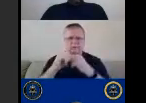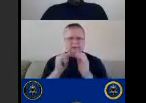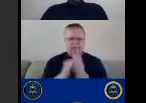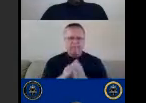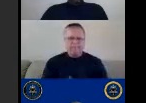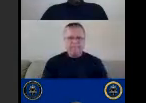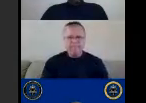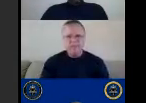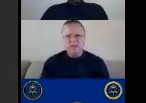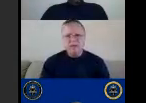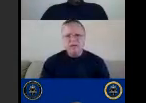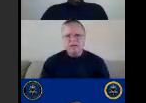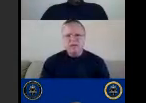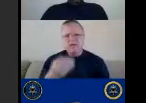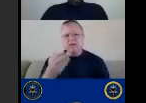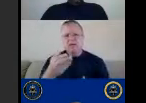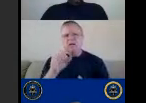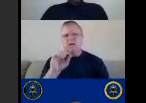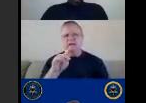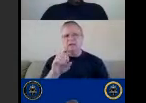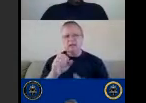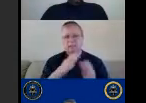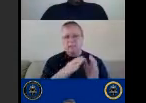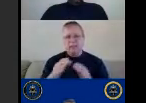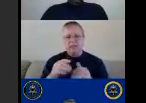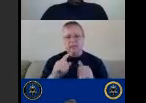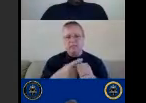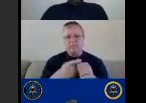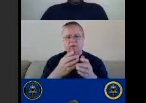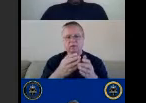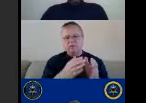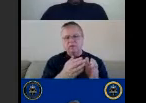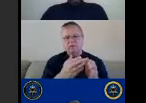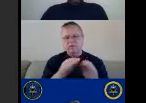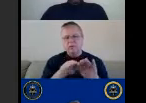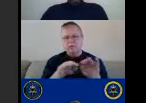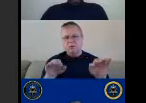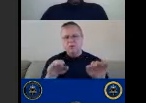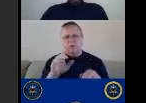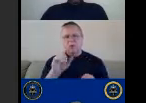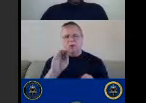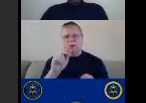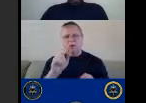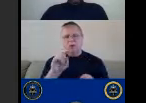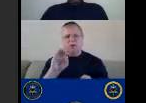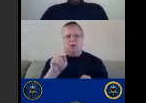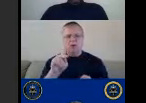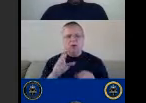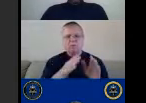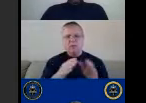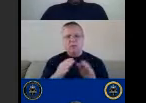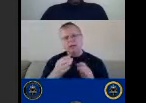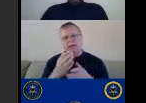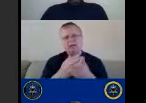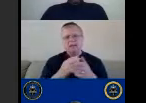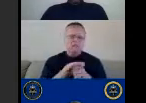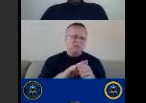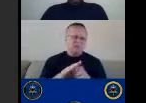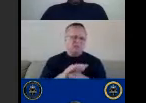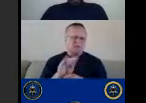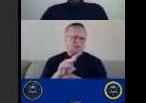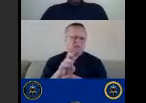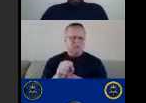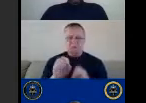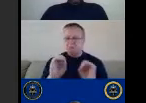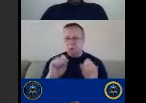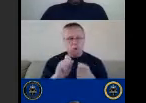This shows a site plan and first floor and loading dock plan showing some of the site features. Again, no changes proposed